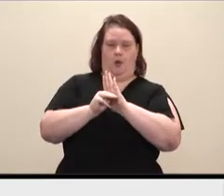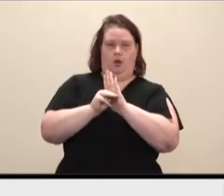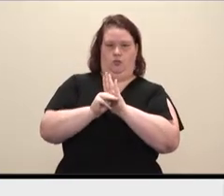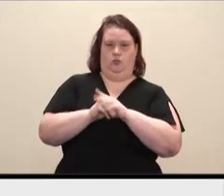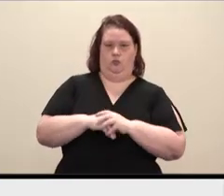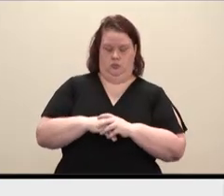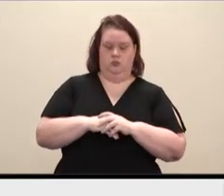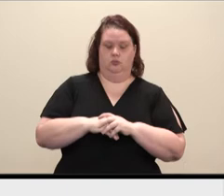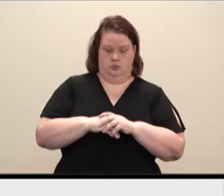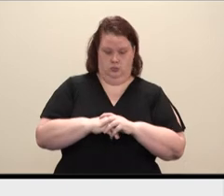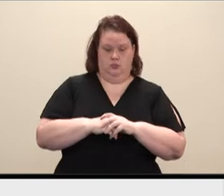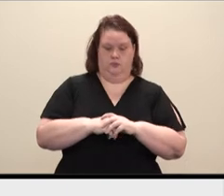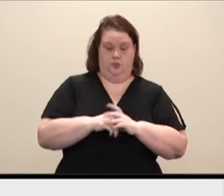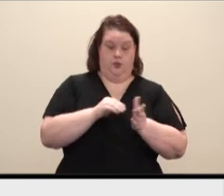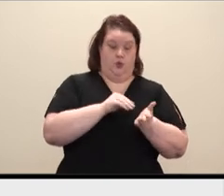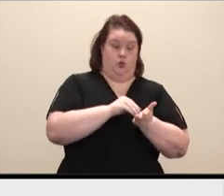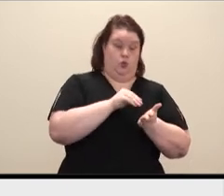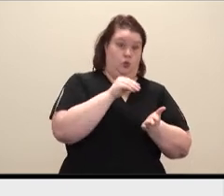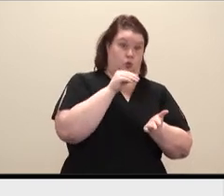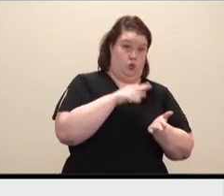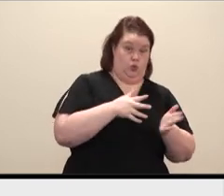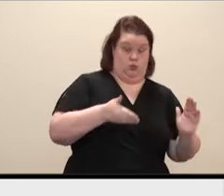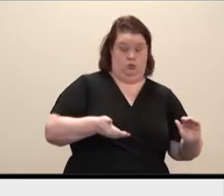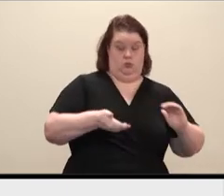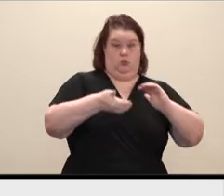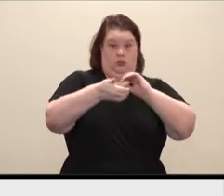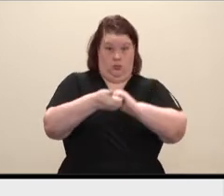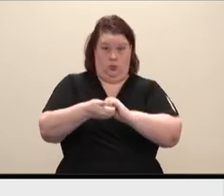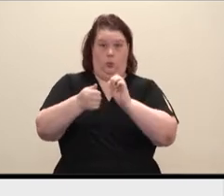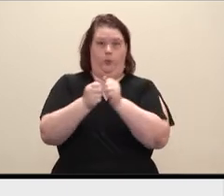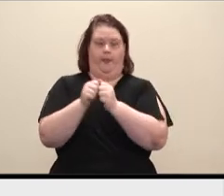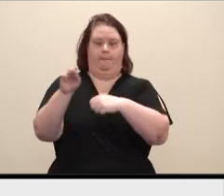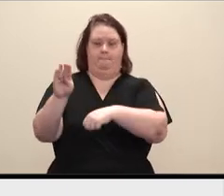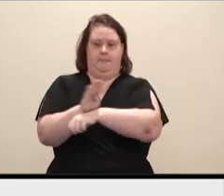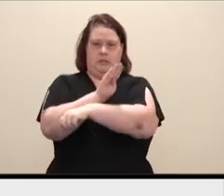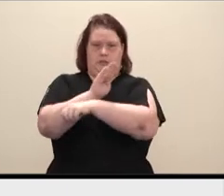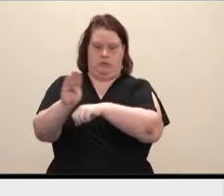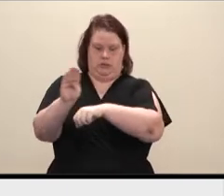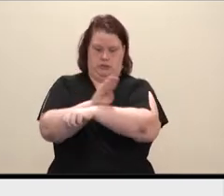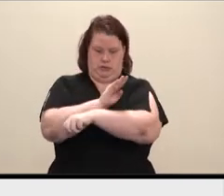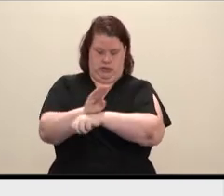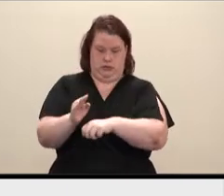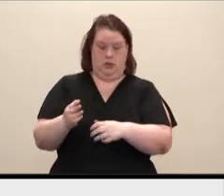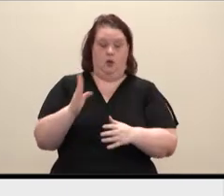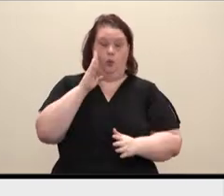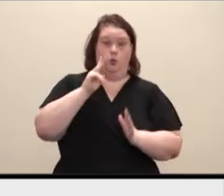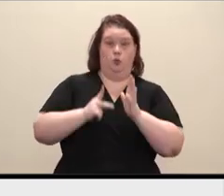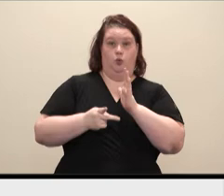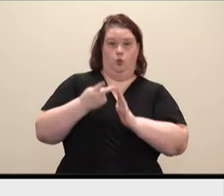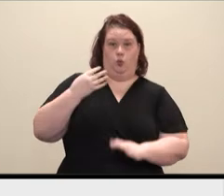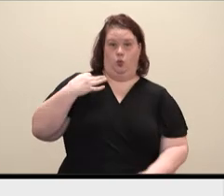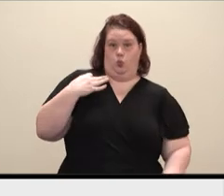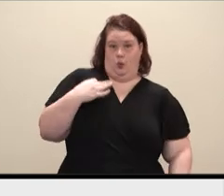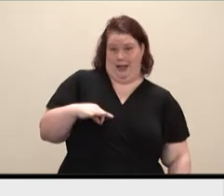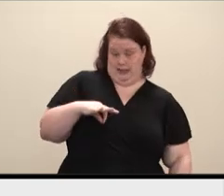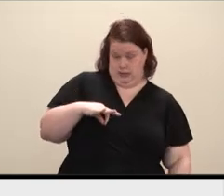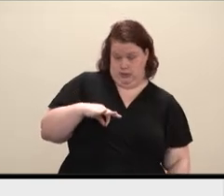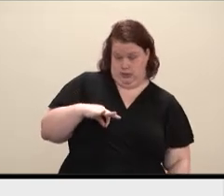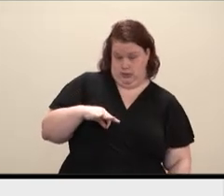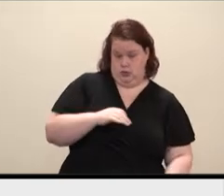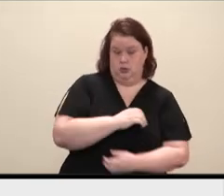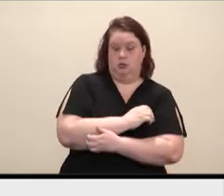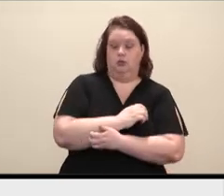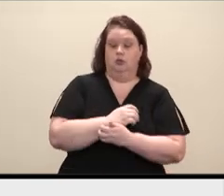where students work with businesses, and through this process, they get dual credit so that an